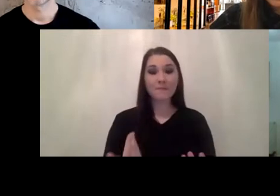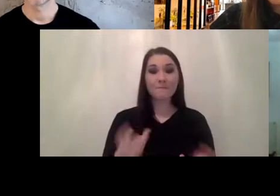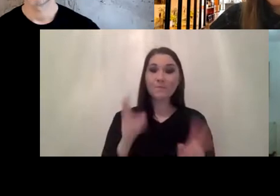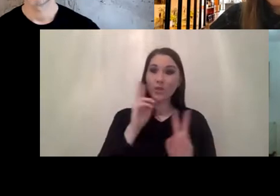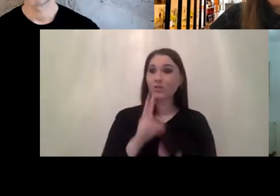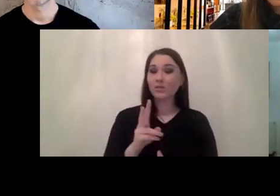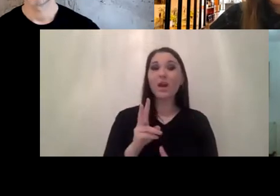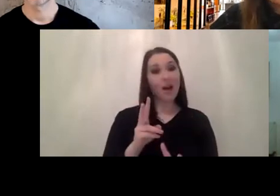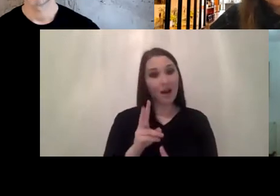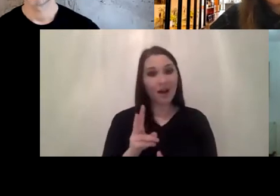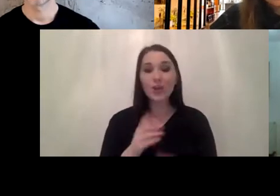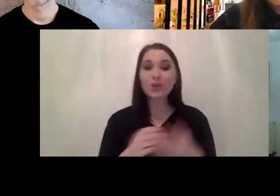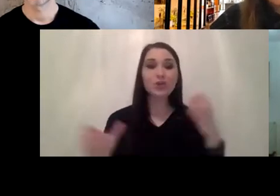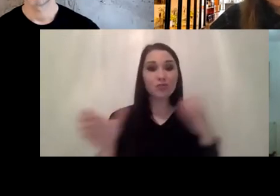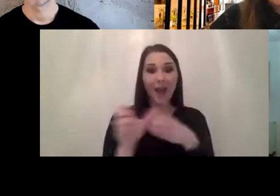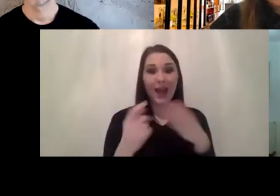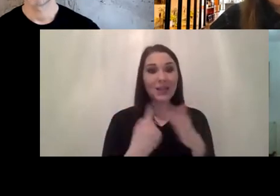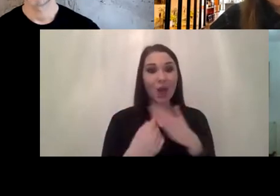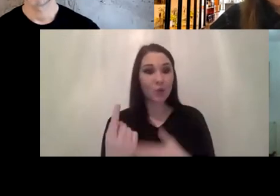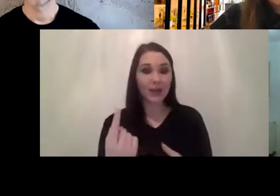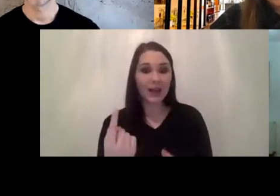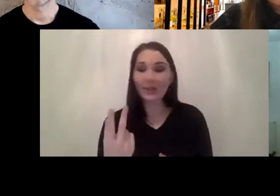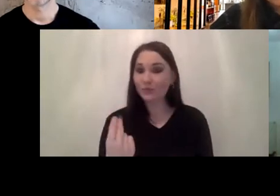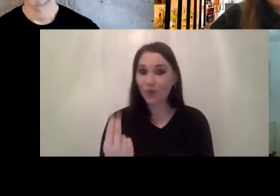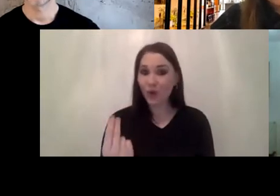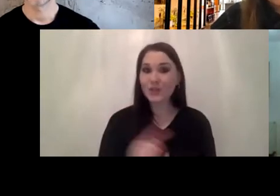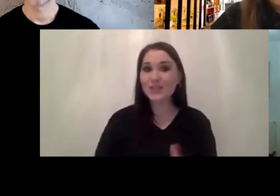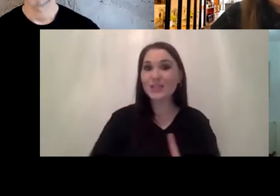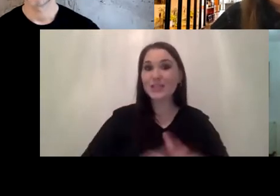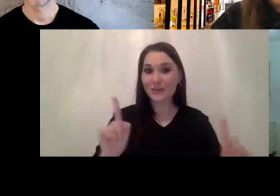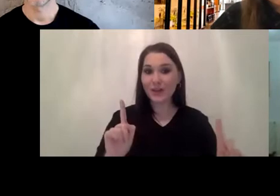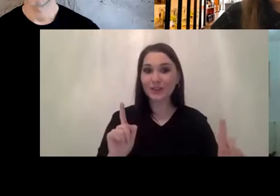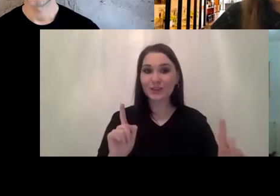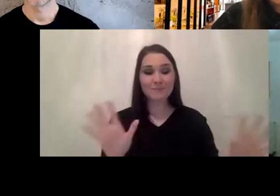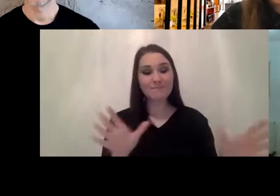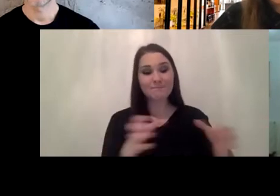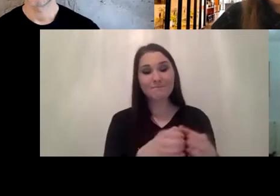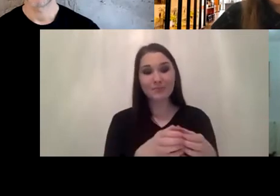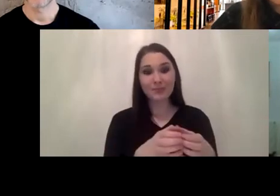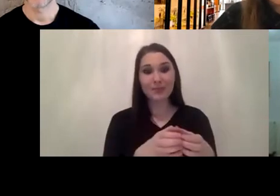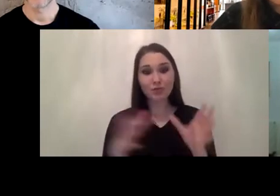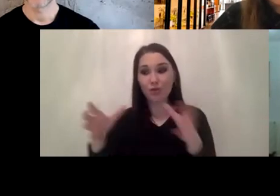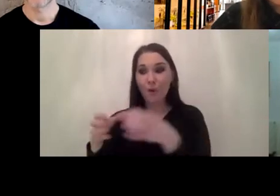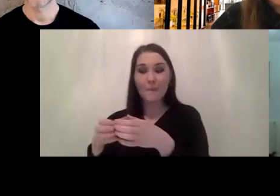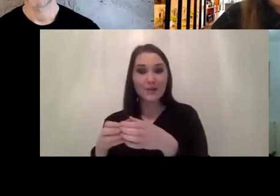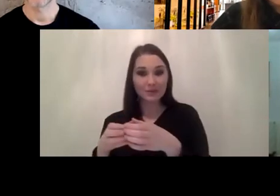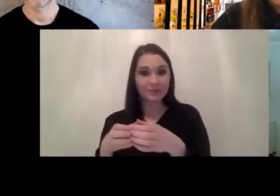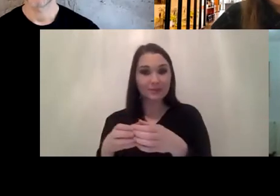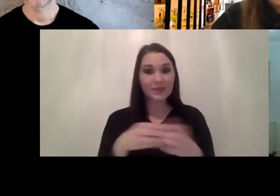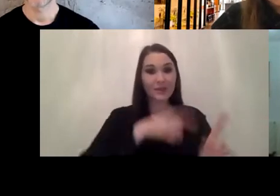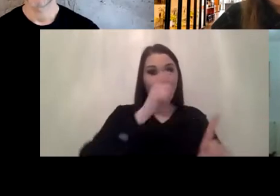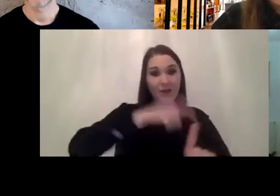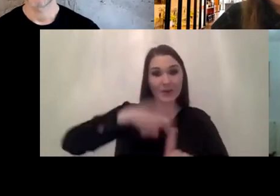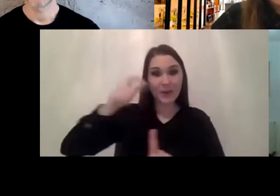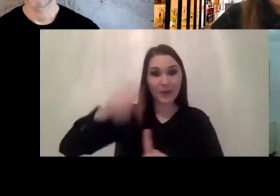that, oh, you're not trade only. So it's brought in a new sector of customer as well that we're now sort of having to design a bit differently for